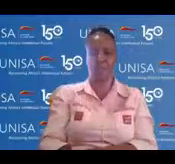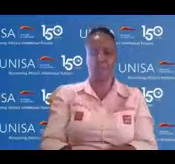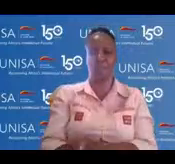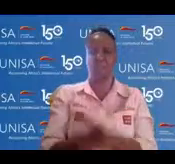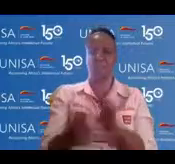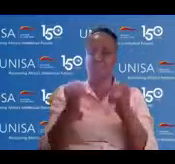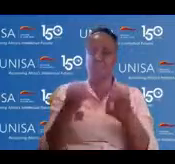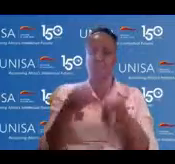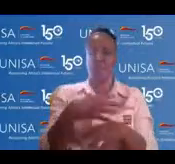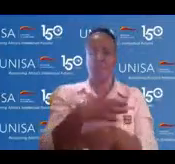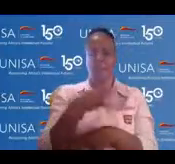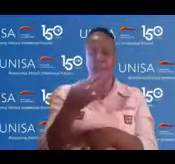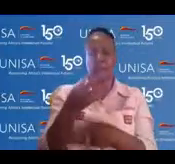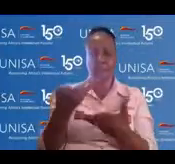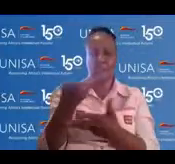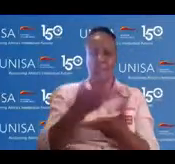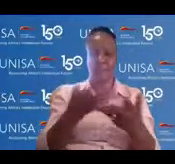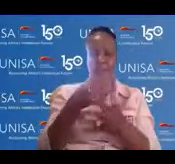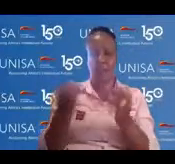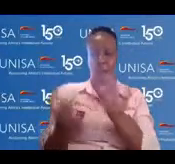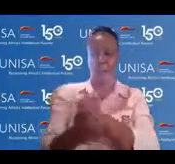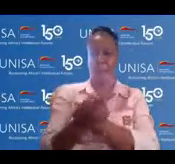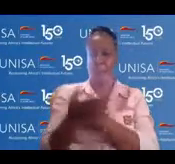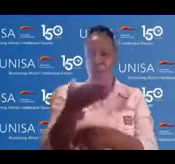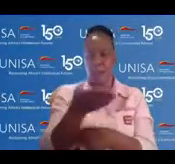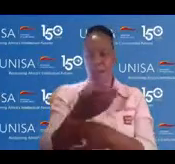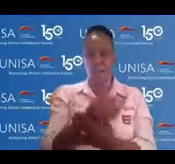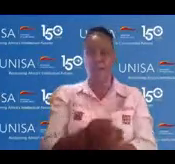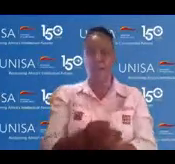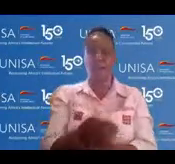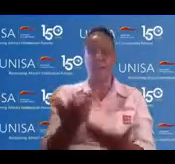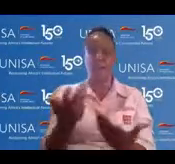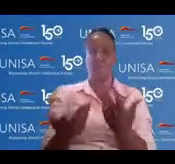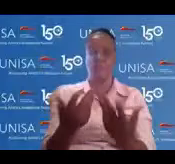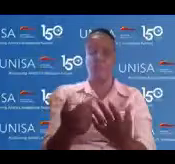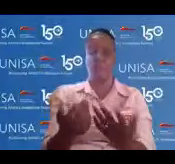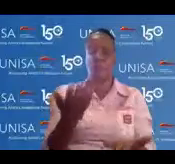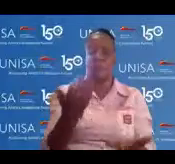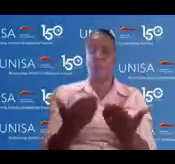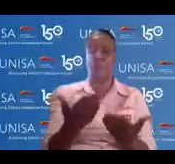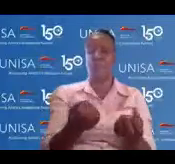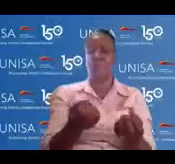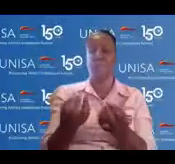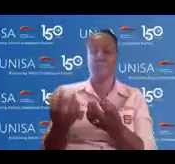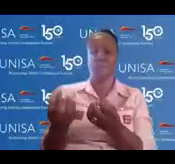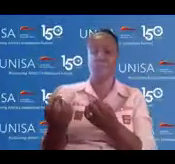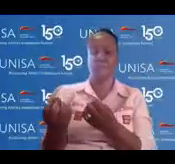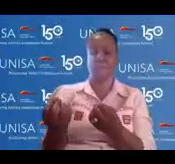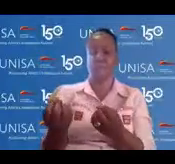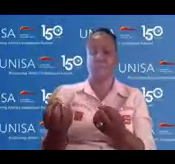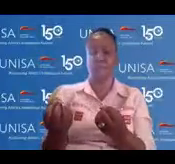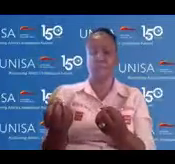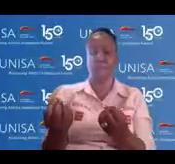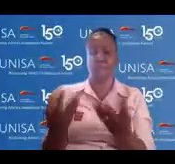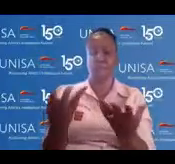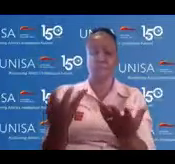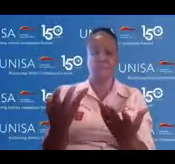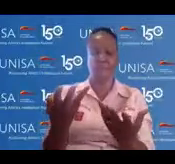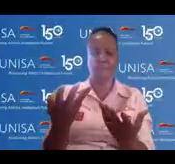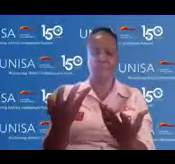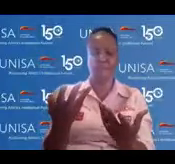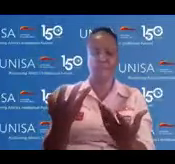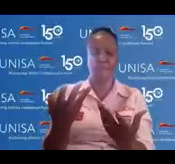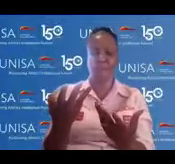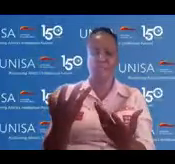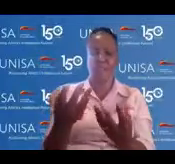coming through. And also just, maybe giving a pre-prep for your family. I'm also a mom and my kids are making a noise in the